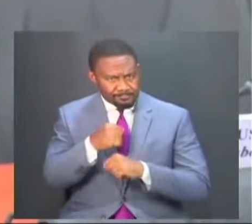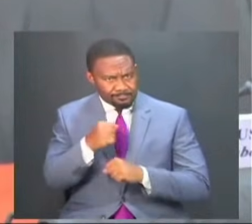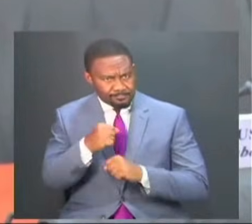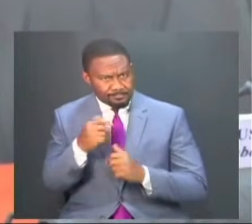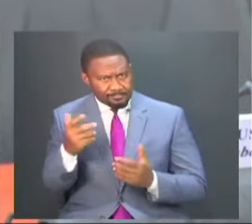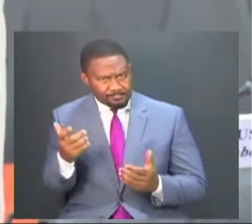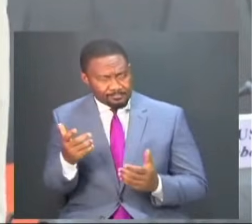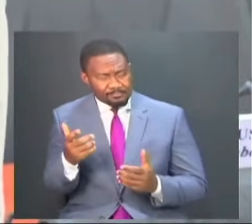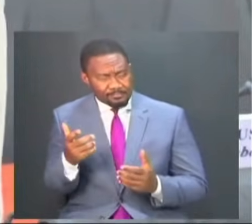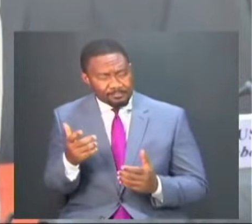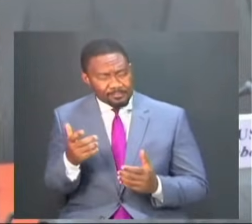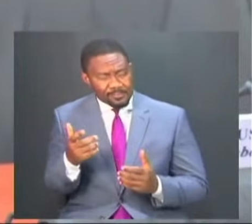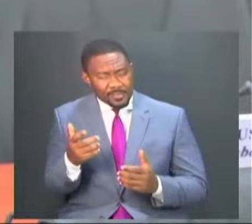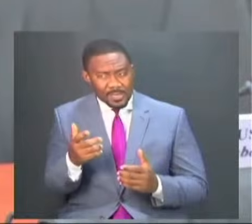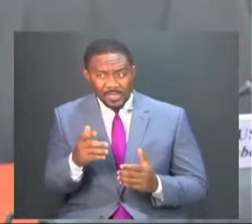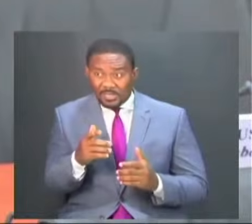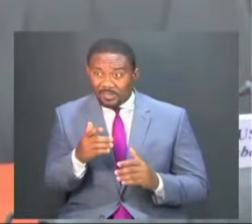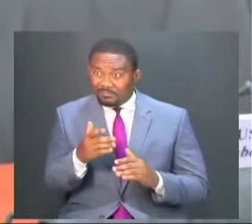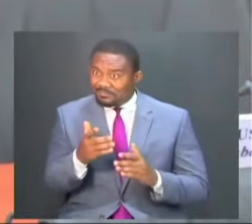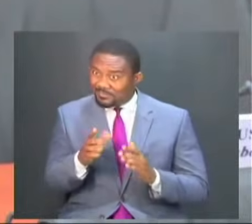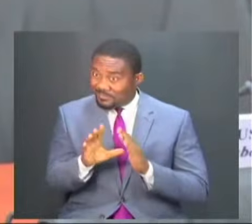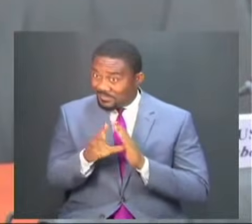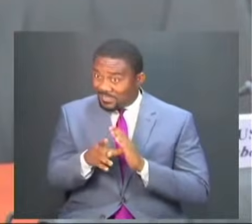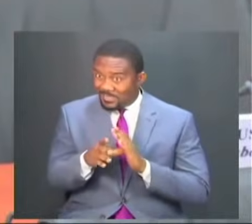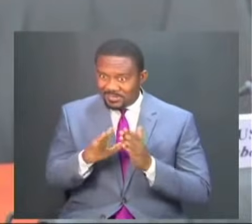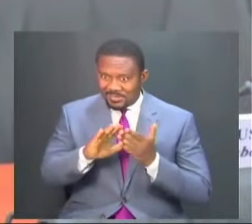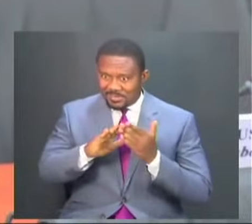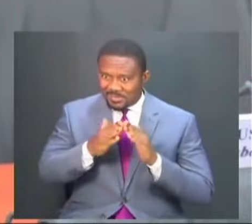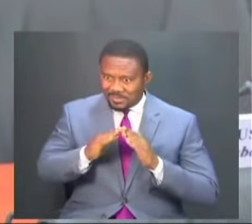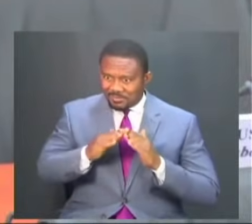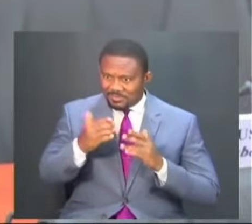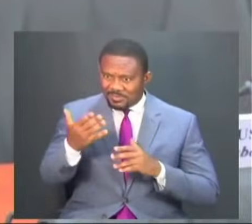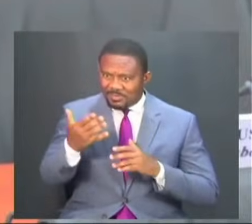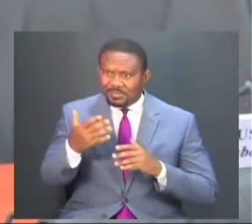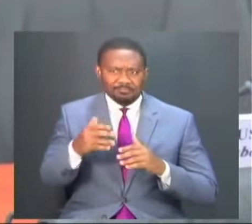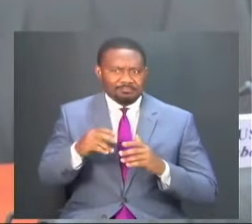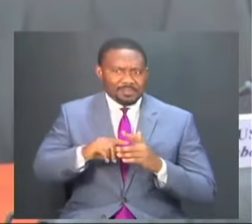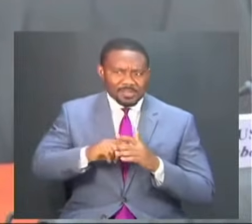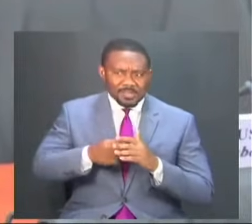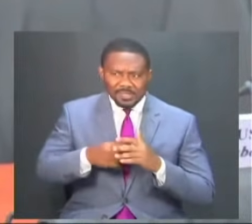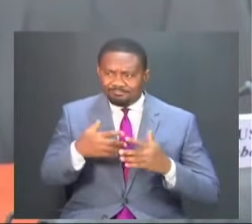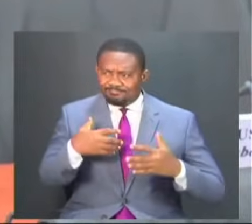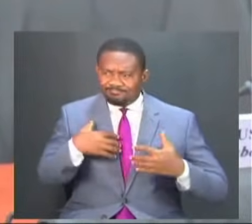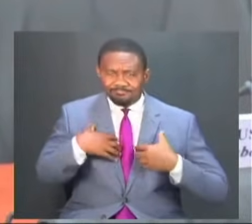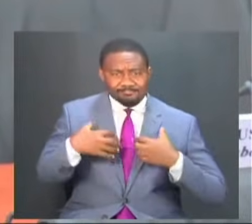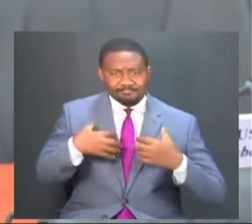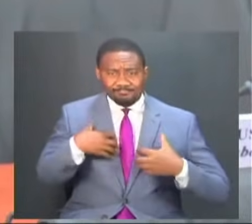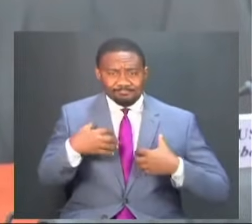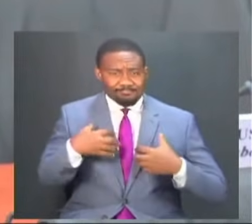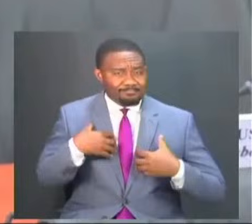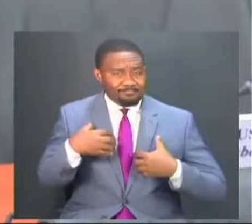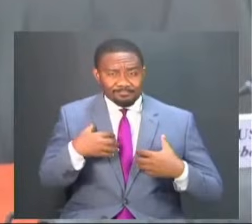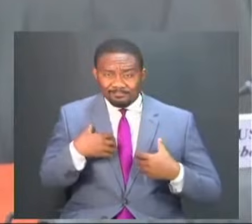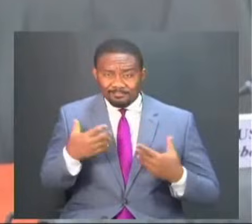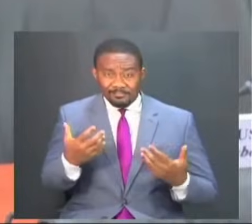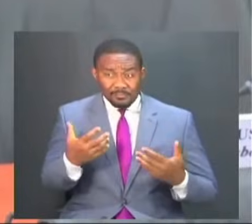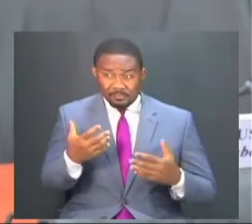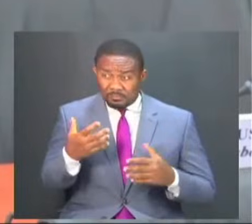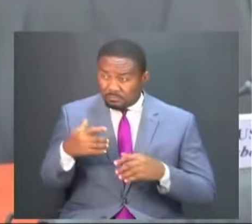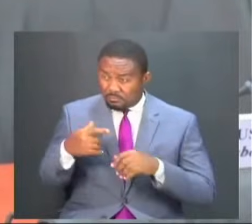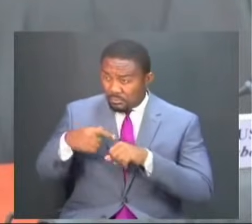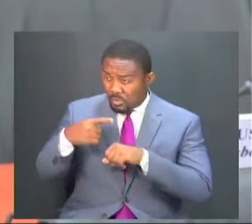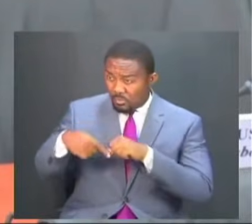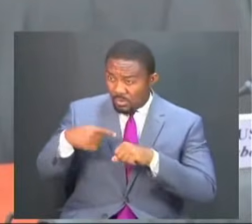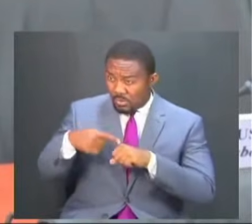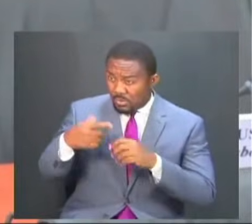started fighting against them. Mr. Speaker, all over the country, where we have commodities, we've seen how these towns